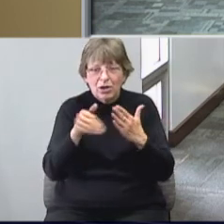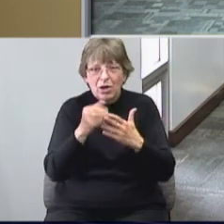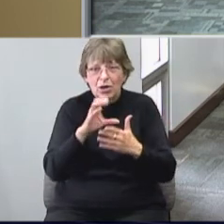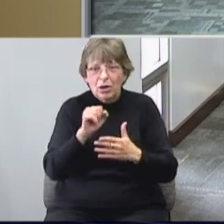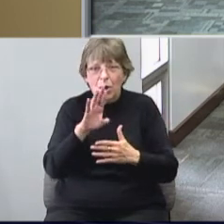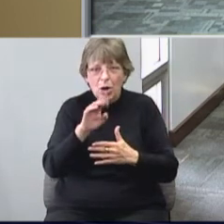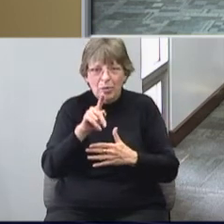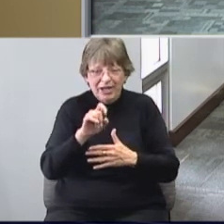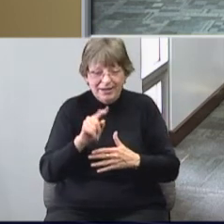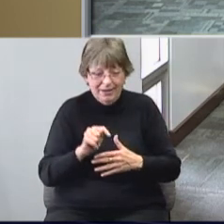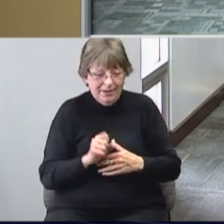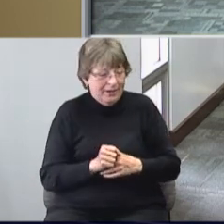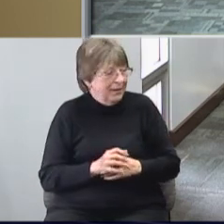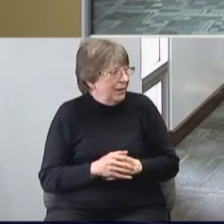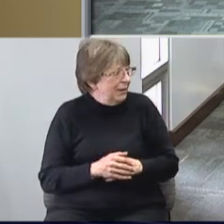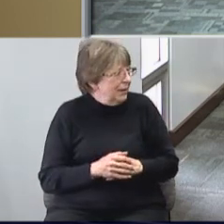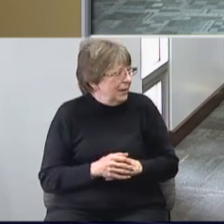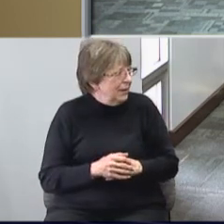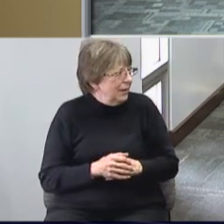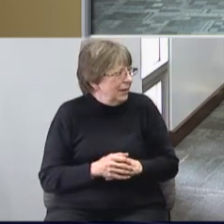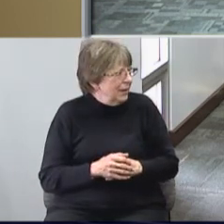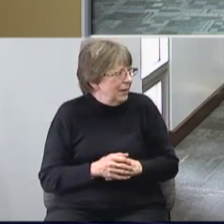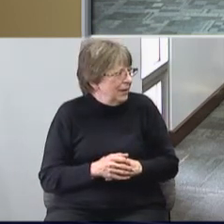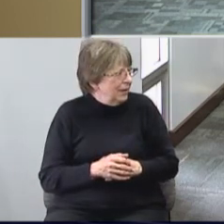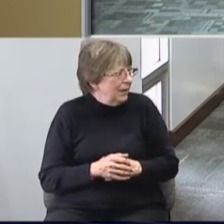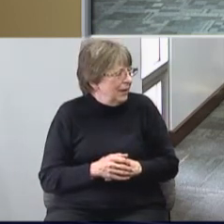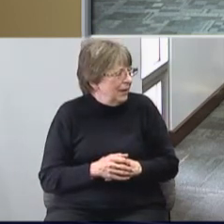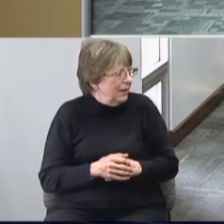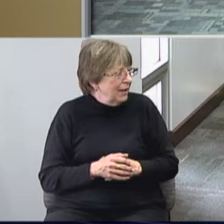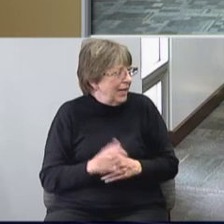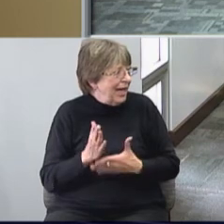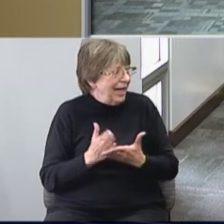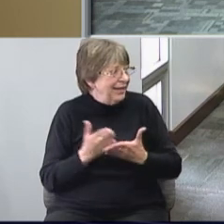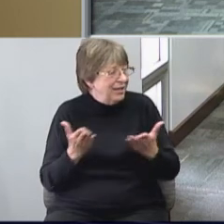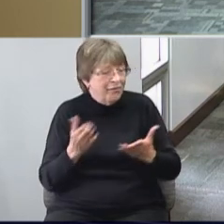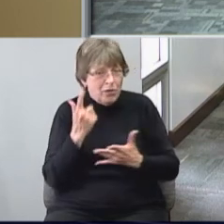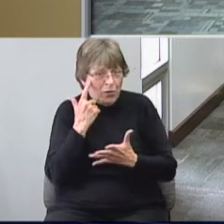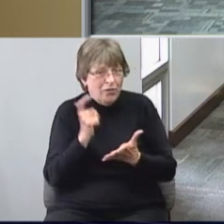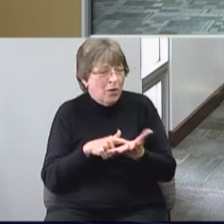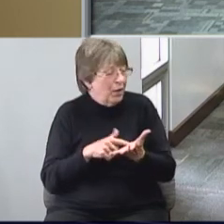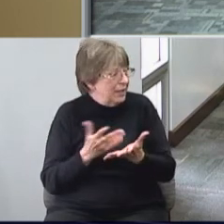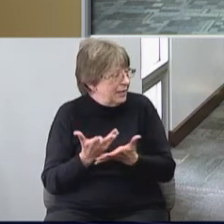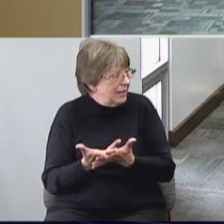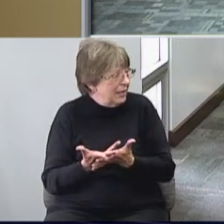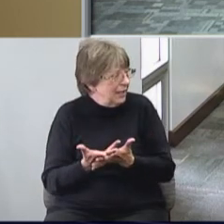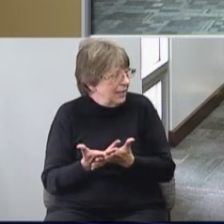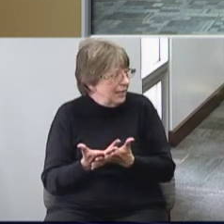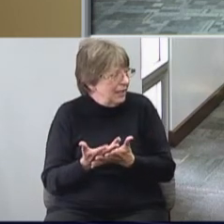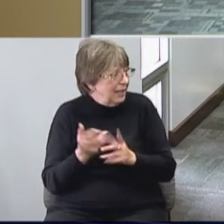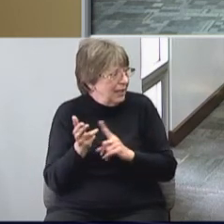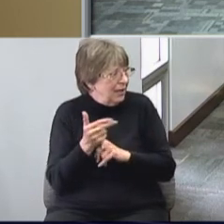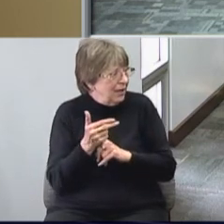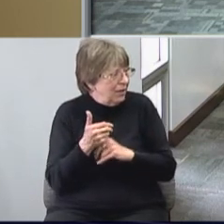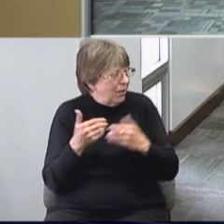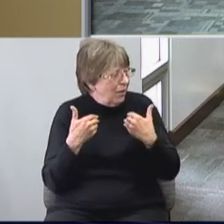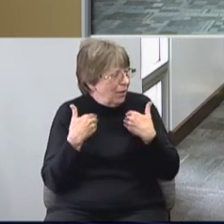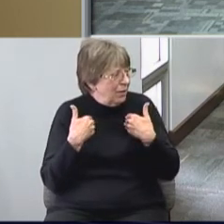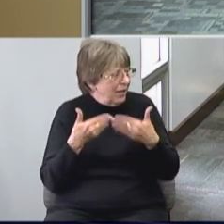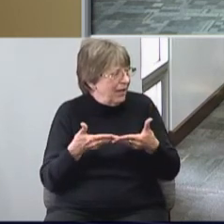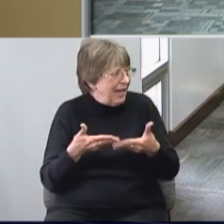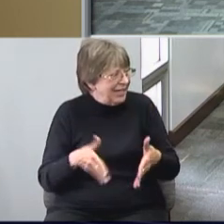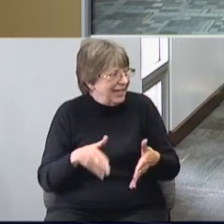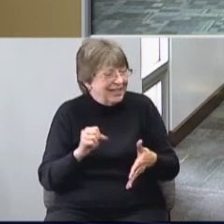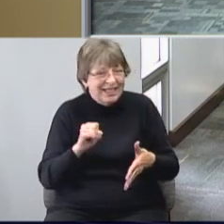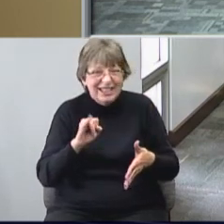hallway carpet. And then, as some of you have known, the hotel has less sink space,